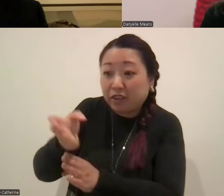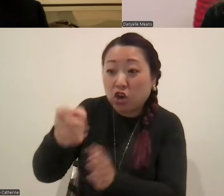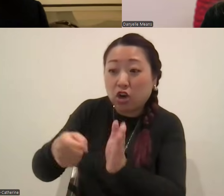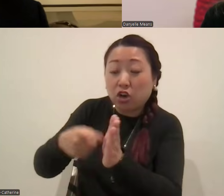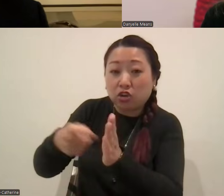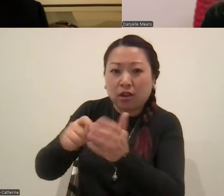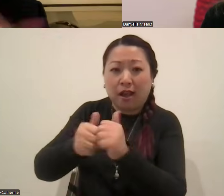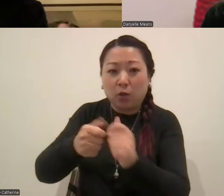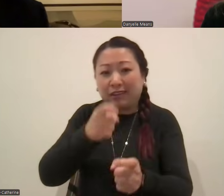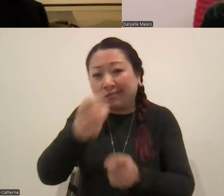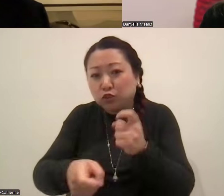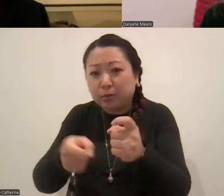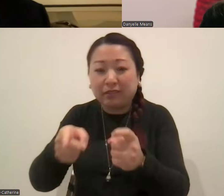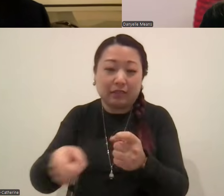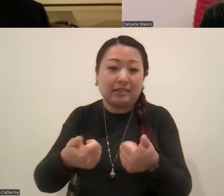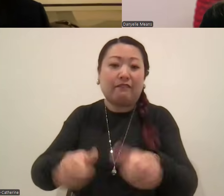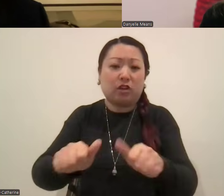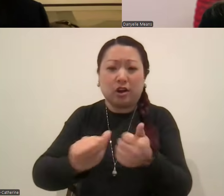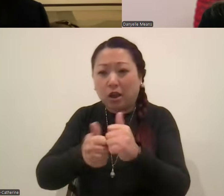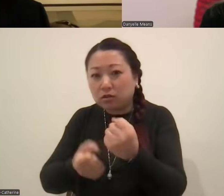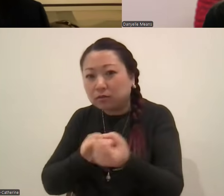effort? And I wonder how you might answer that.